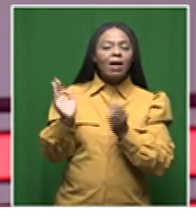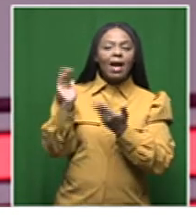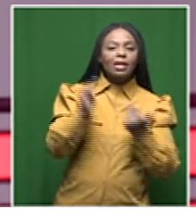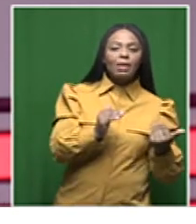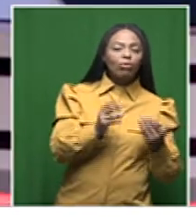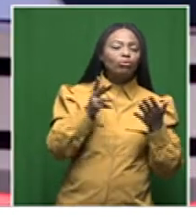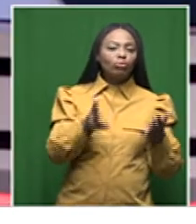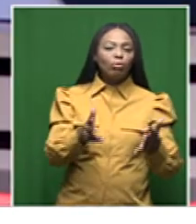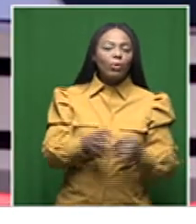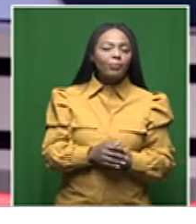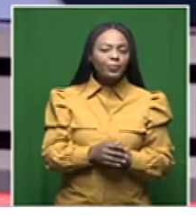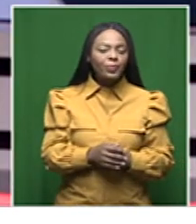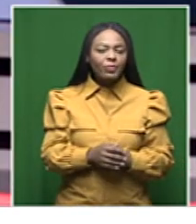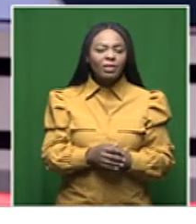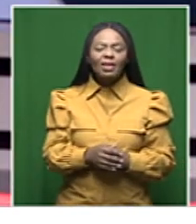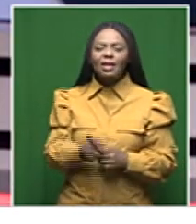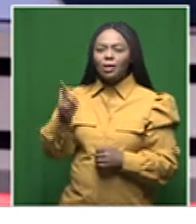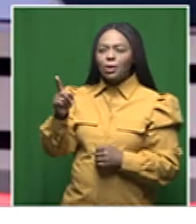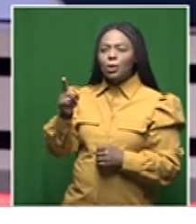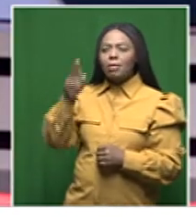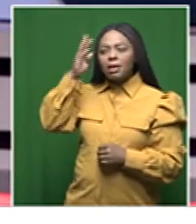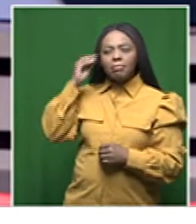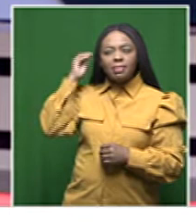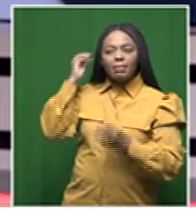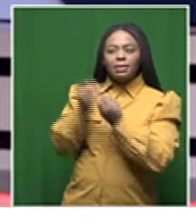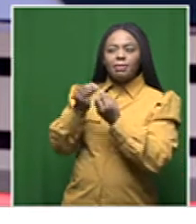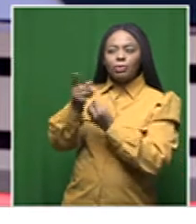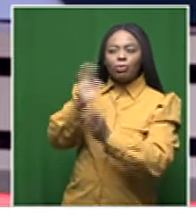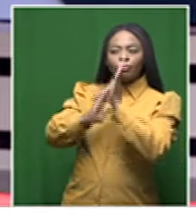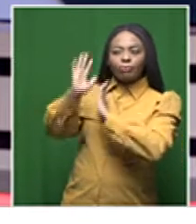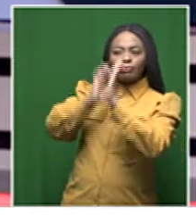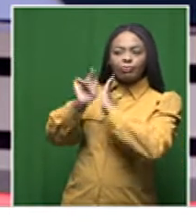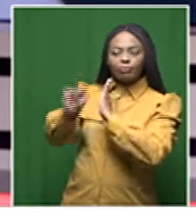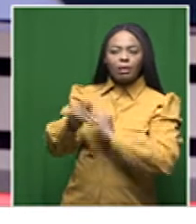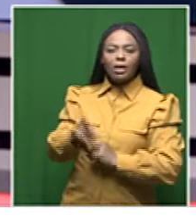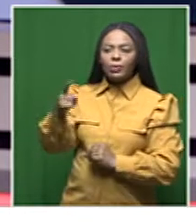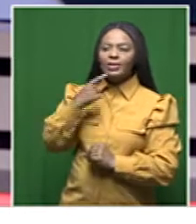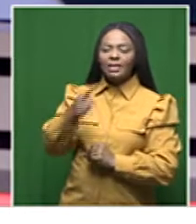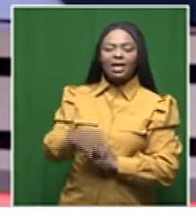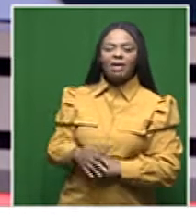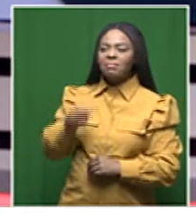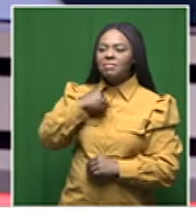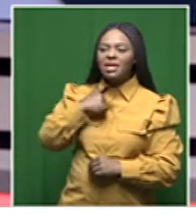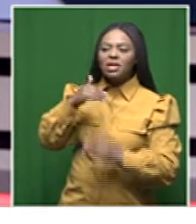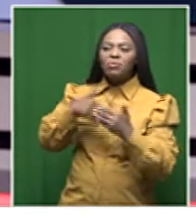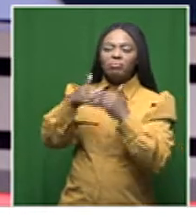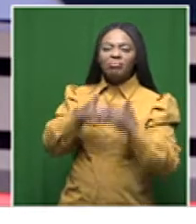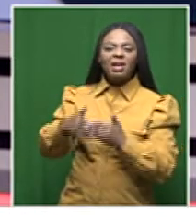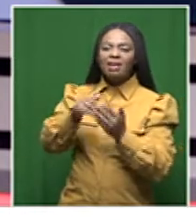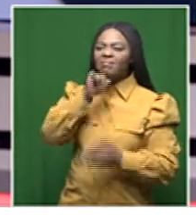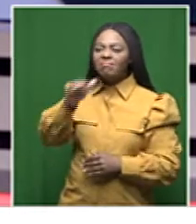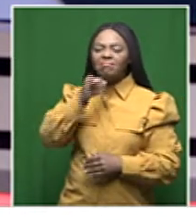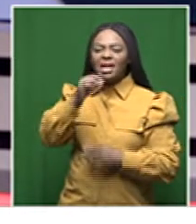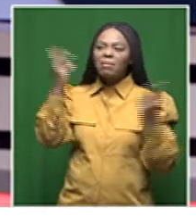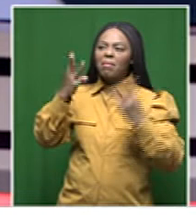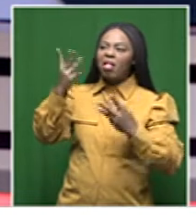Yeah. So you've highlighted something around this idea of you don't care what people are going to say. But, you